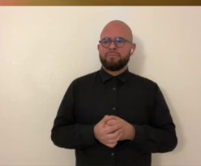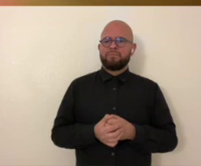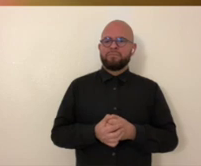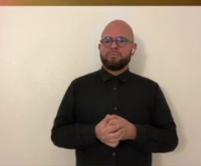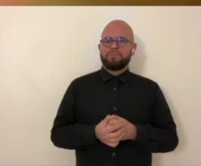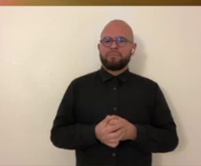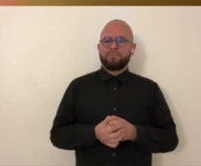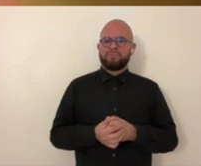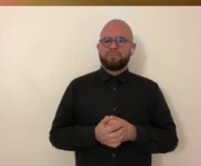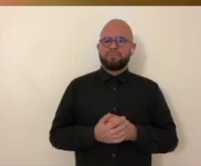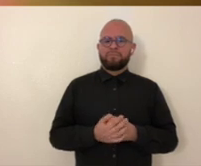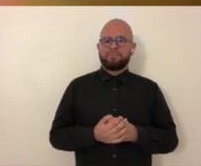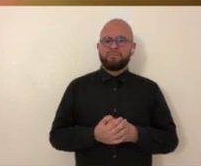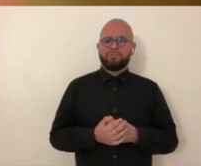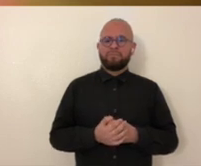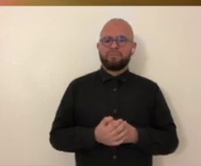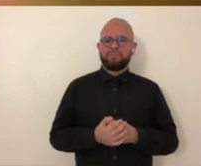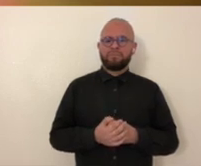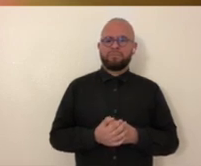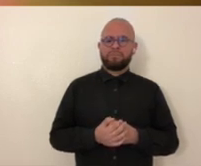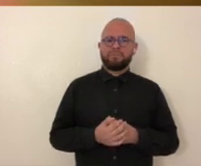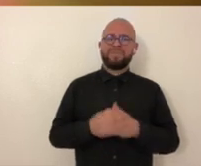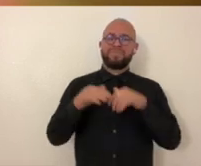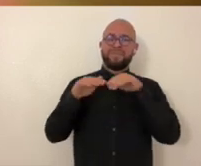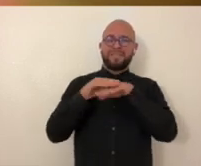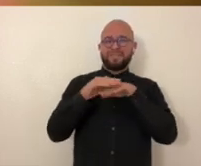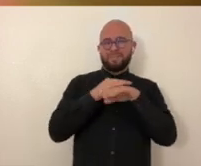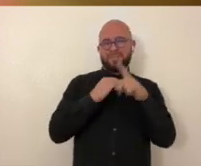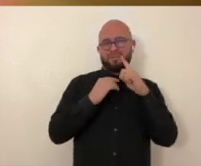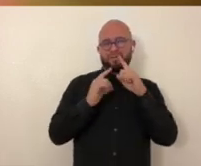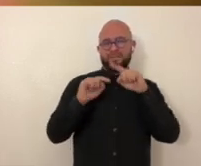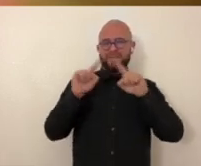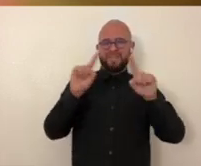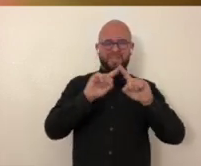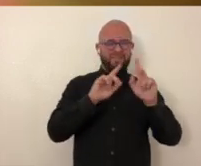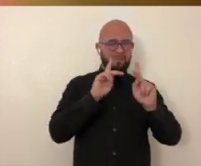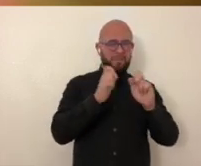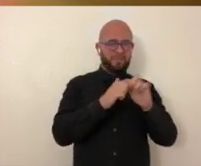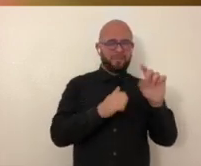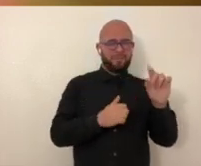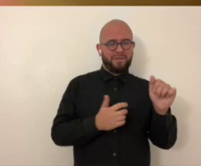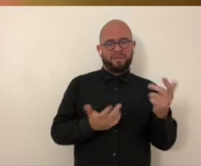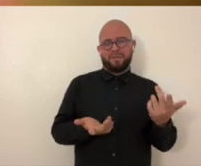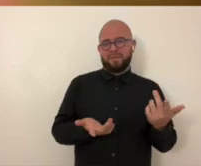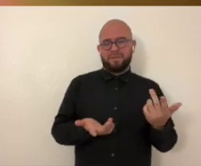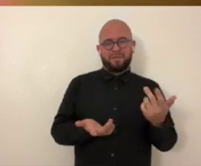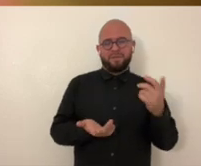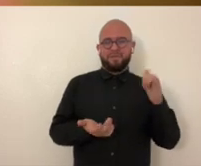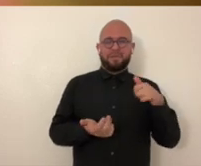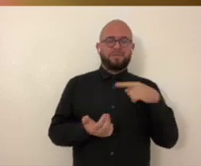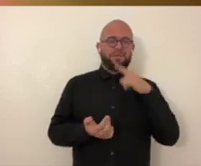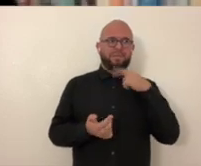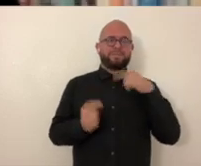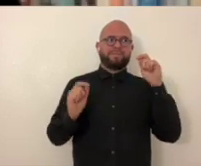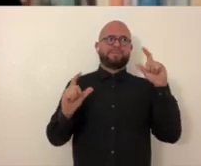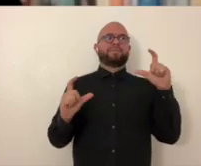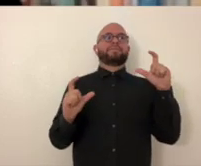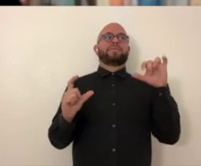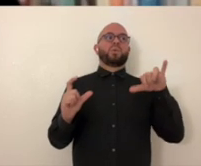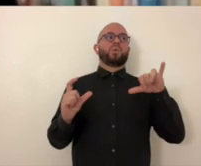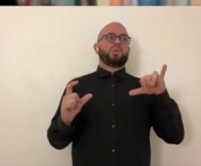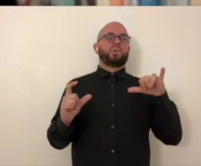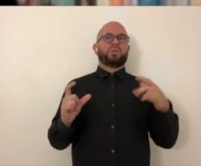Definitely, the access needs of all different people with disabilities